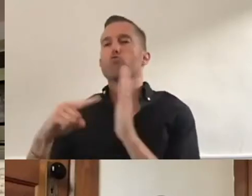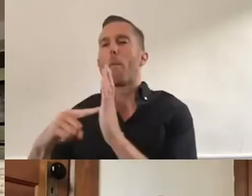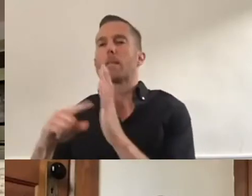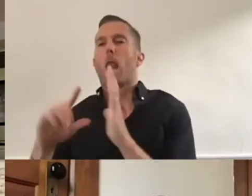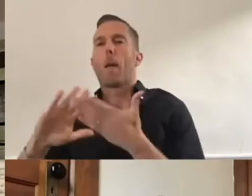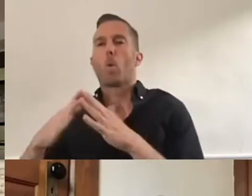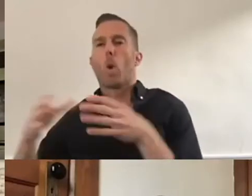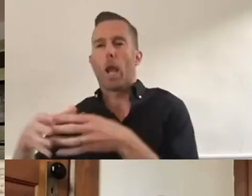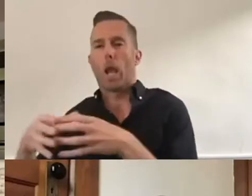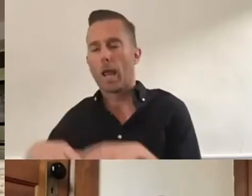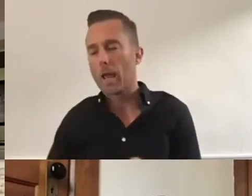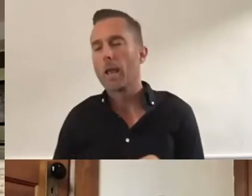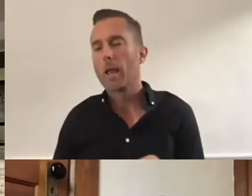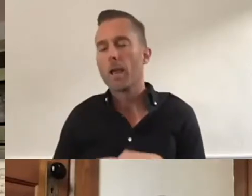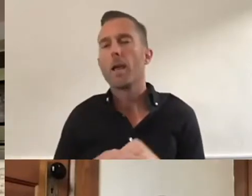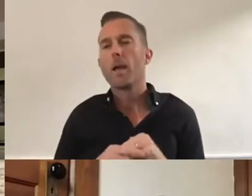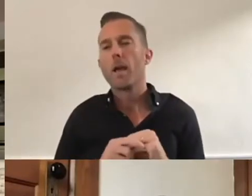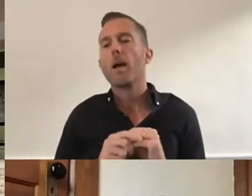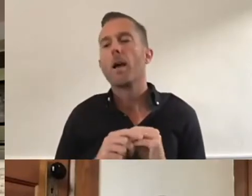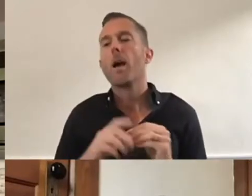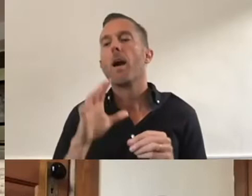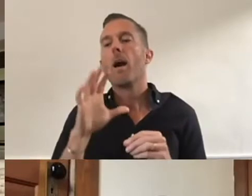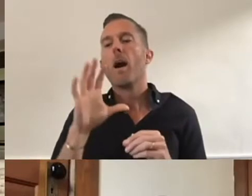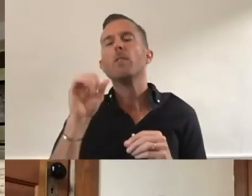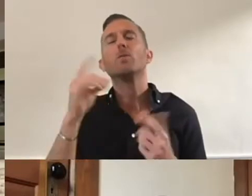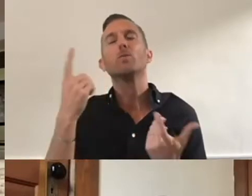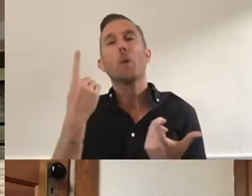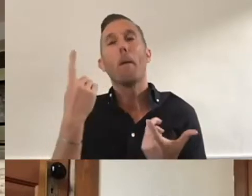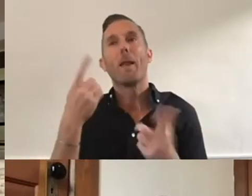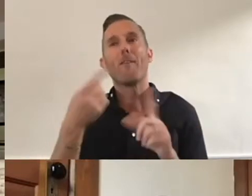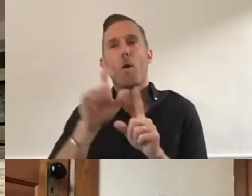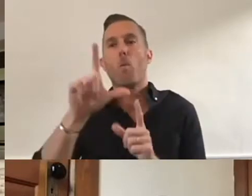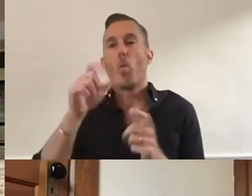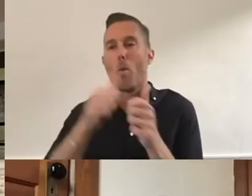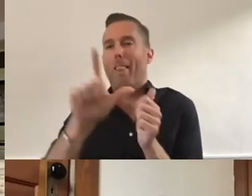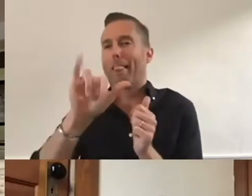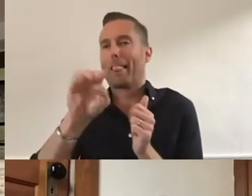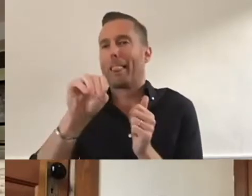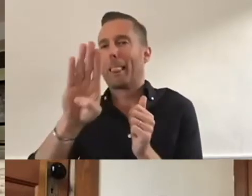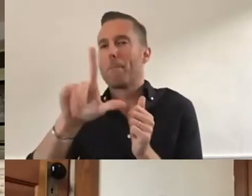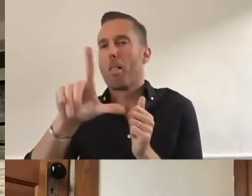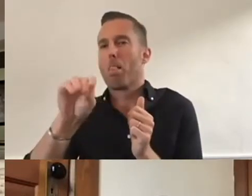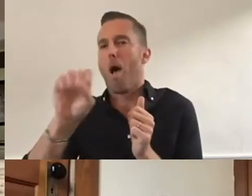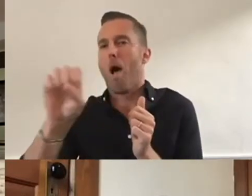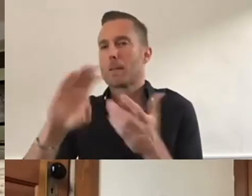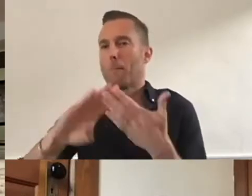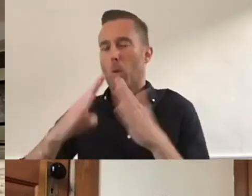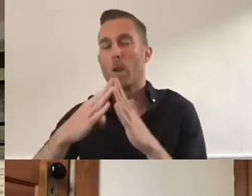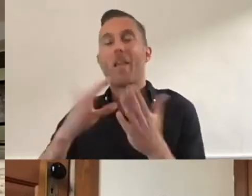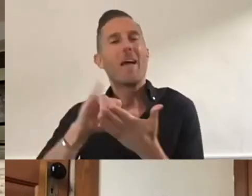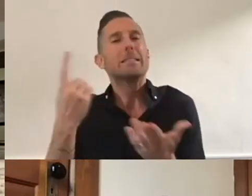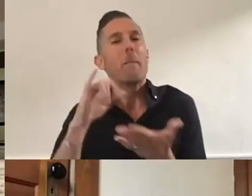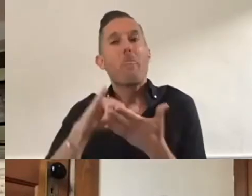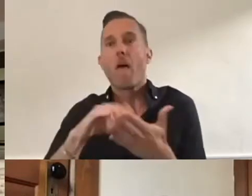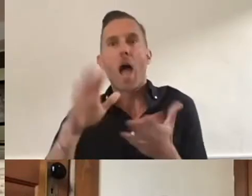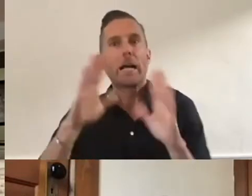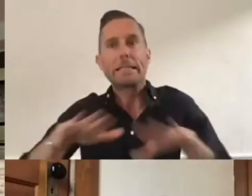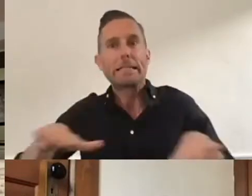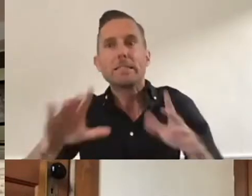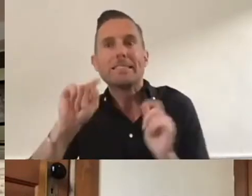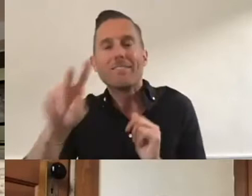loss community was something that they have not seen a lot of on in kids television. And so